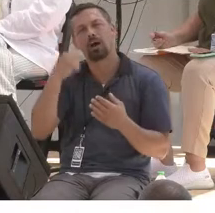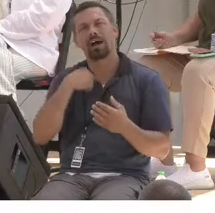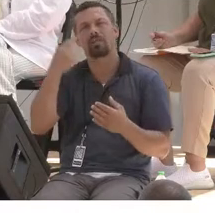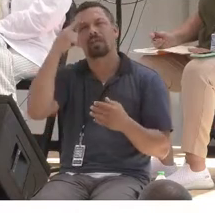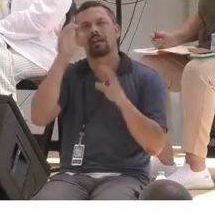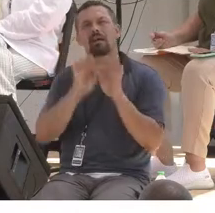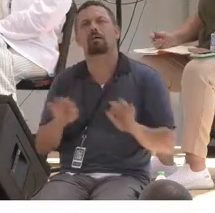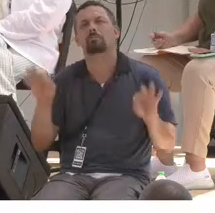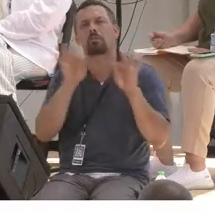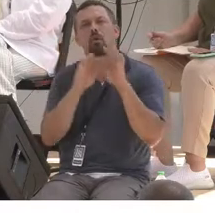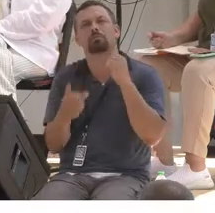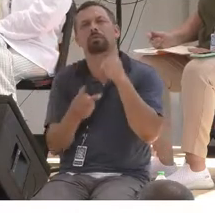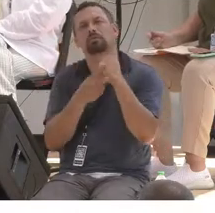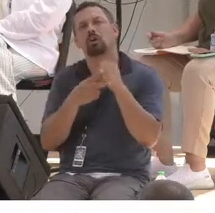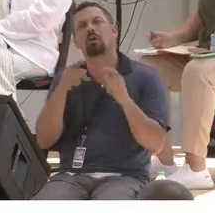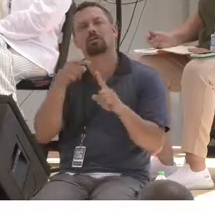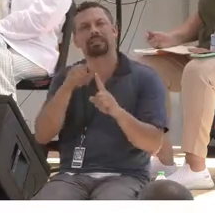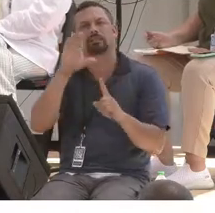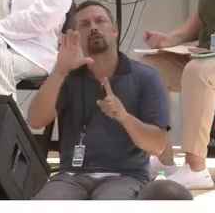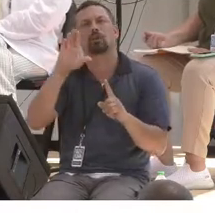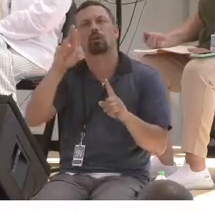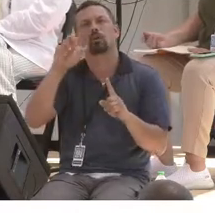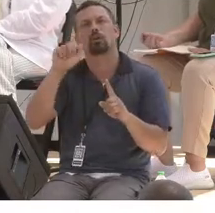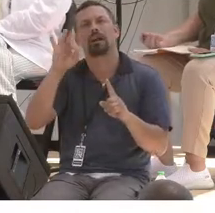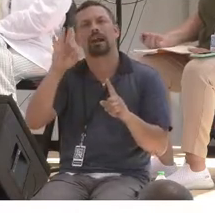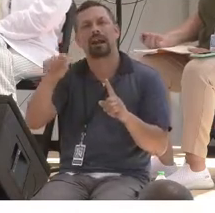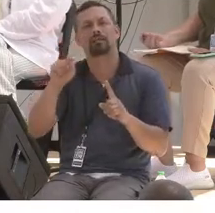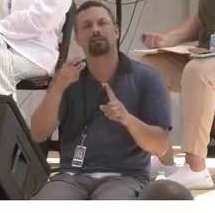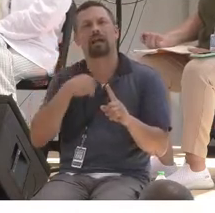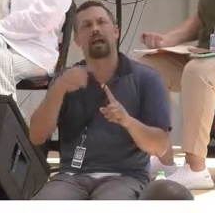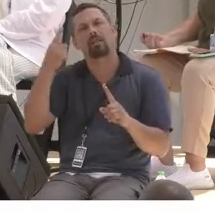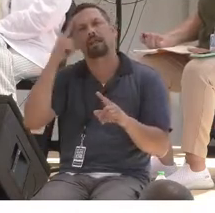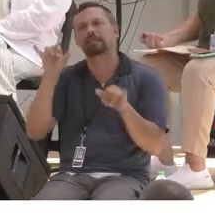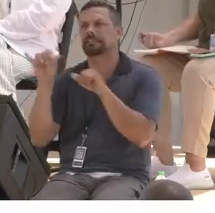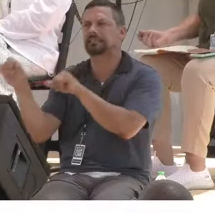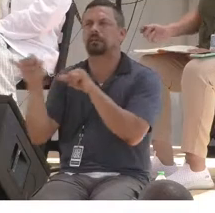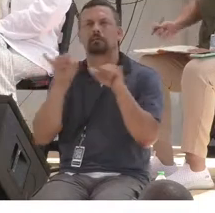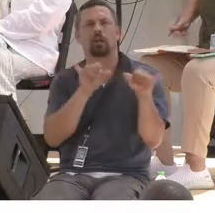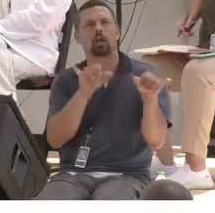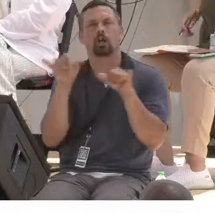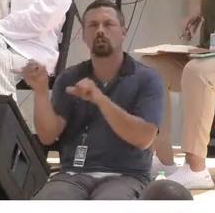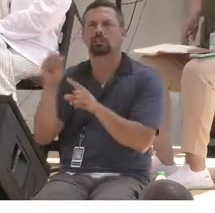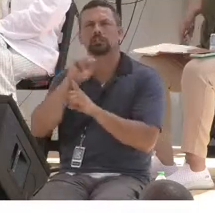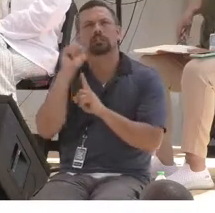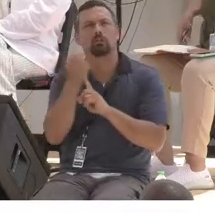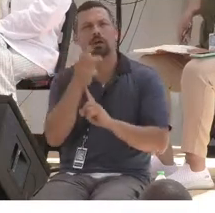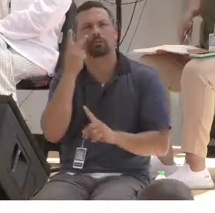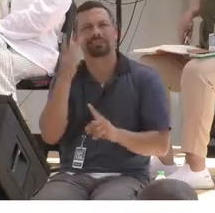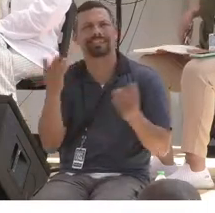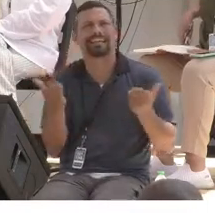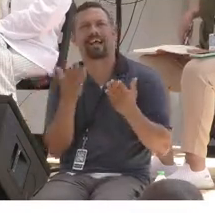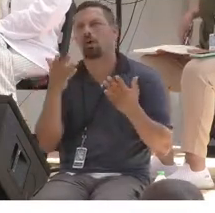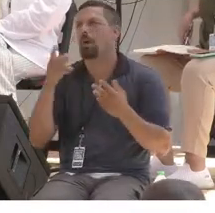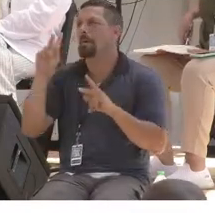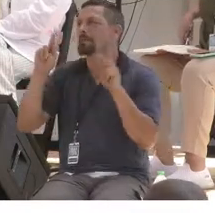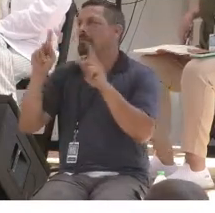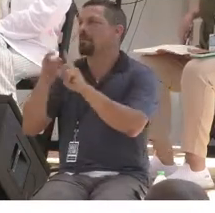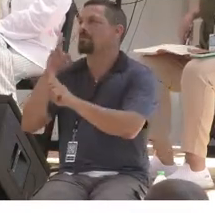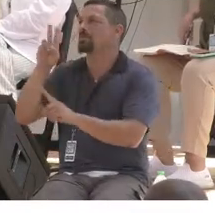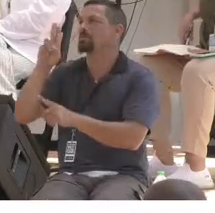craft, knowing I speak on behalf of craftspeople in Afghanistan, but I think it's similar in that region. And similarly, we see here, we have some craftspeople from the